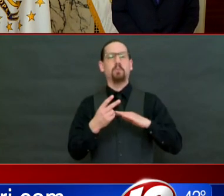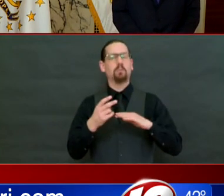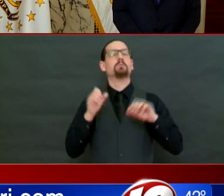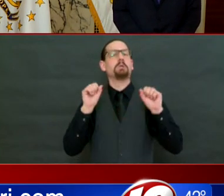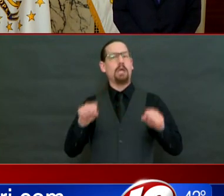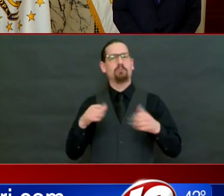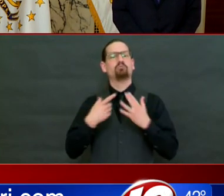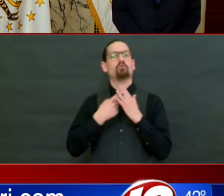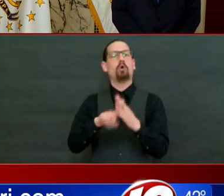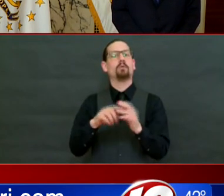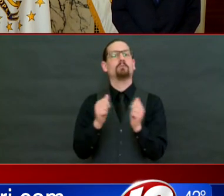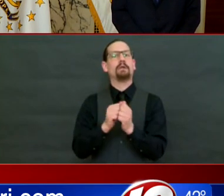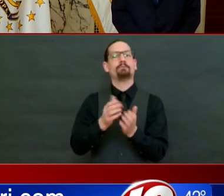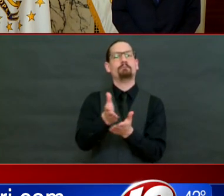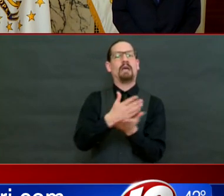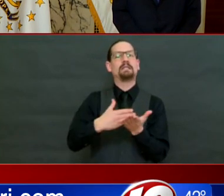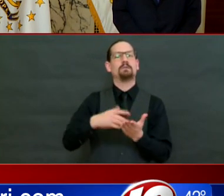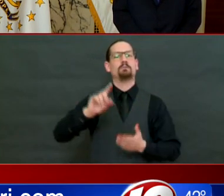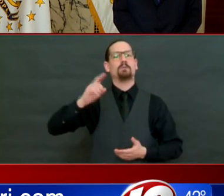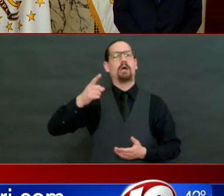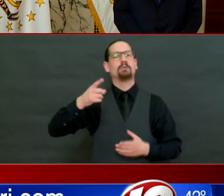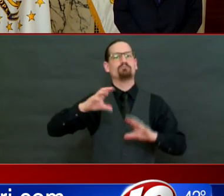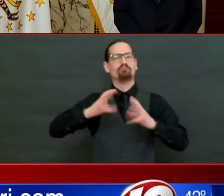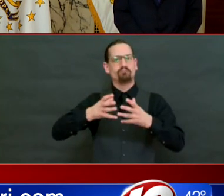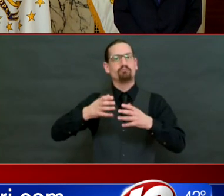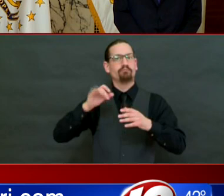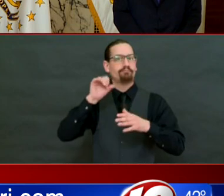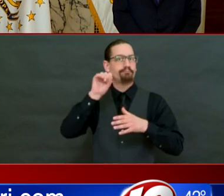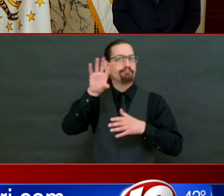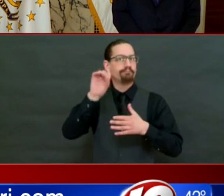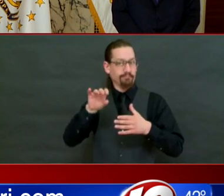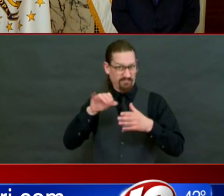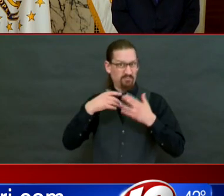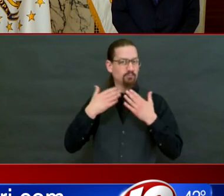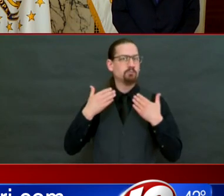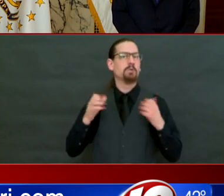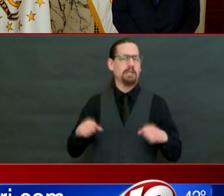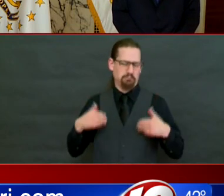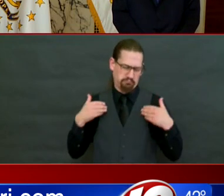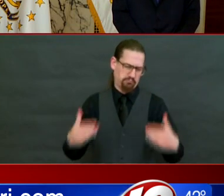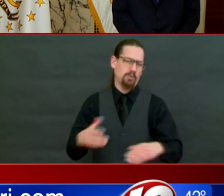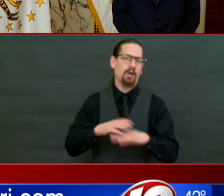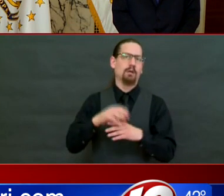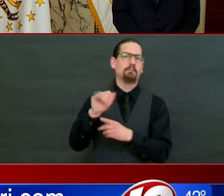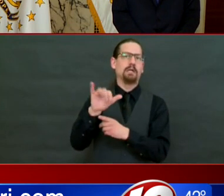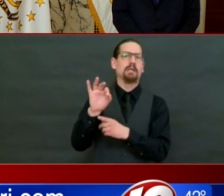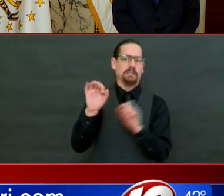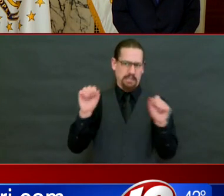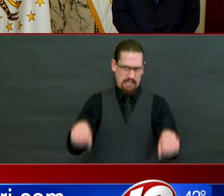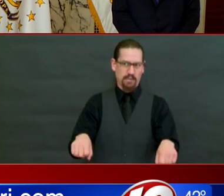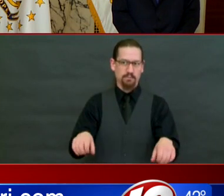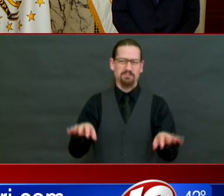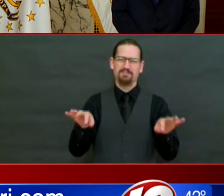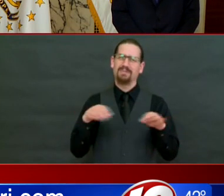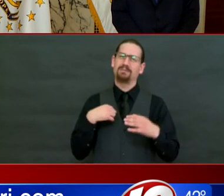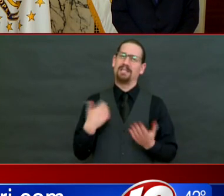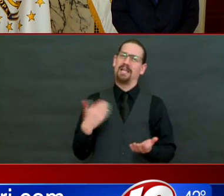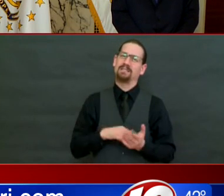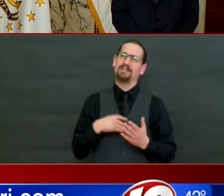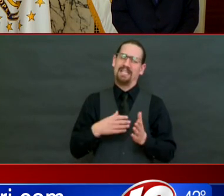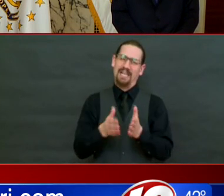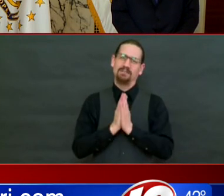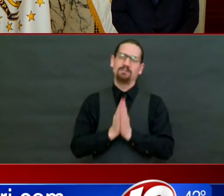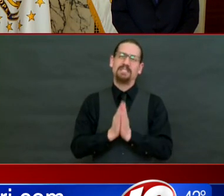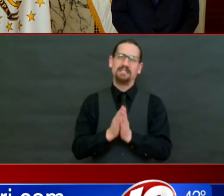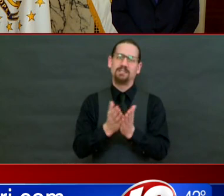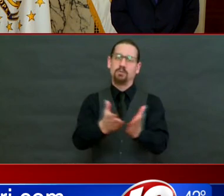that relates very directly to what we're talking about. We have to keep our eye on vulnerable populations. So I wanted to remind everybody that